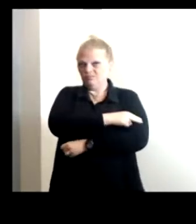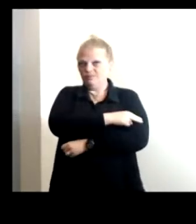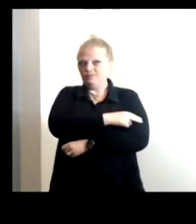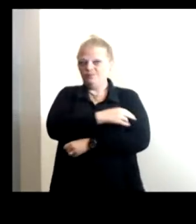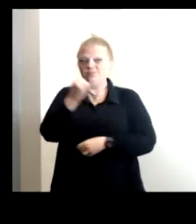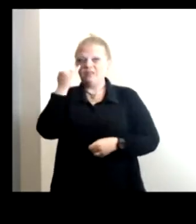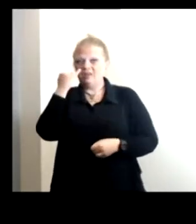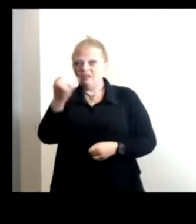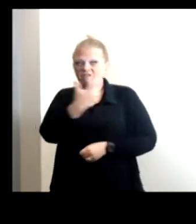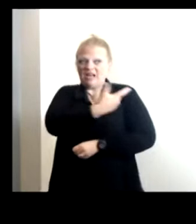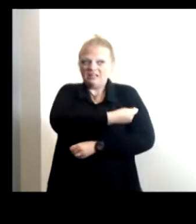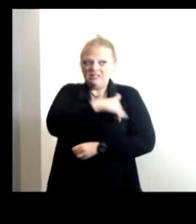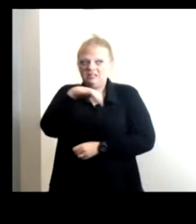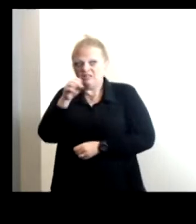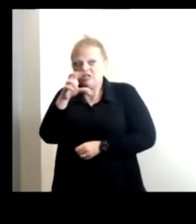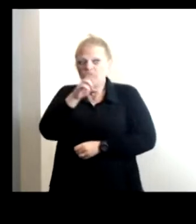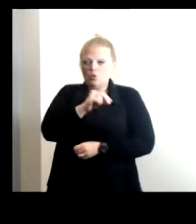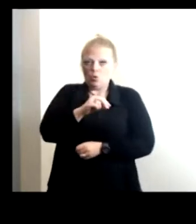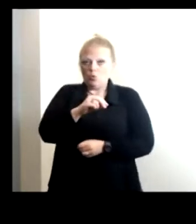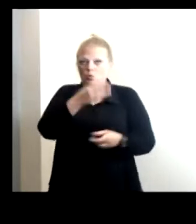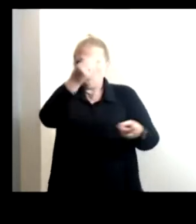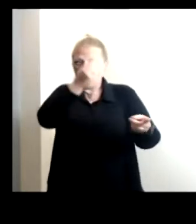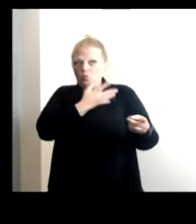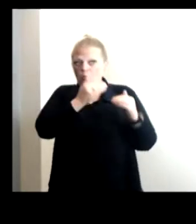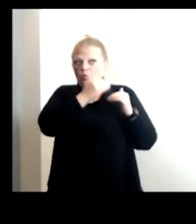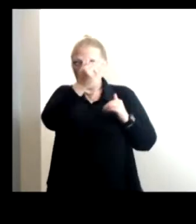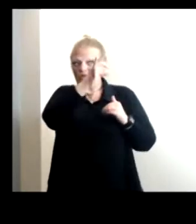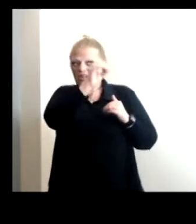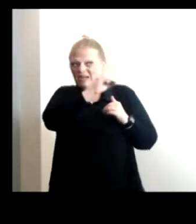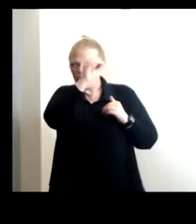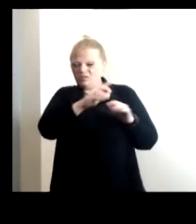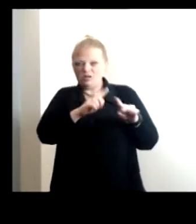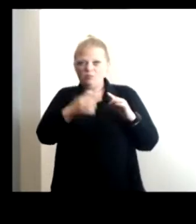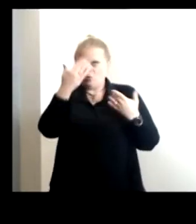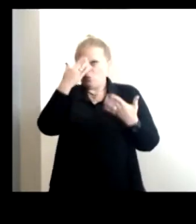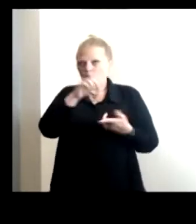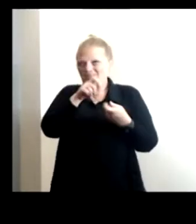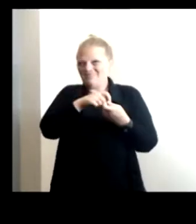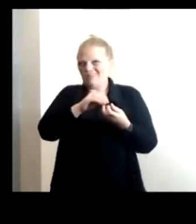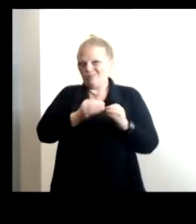had they been vaccinated or not. We've been told it's over 90%, but we don't know the exact number.